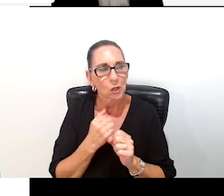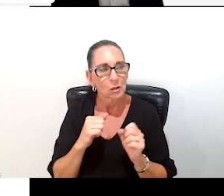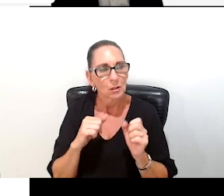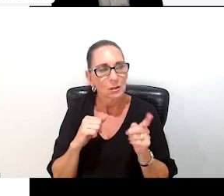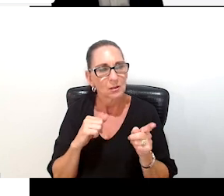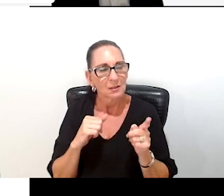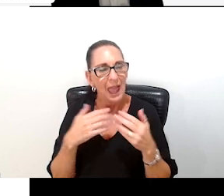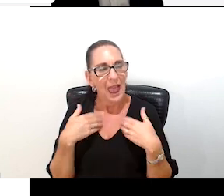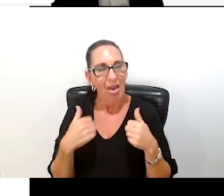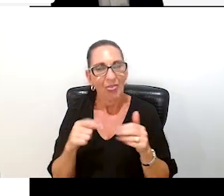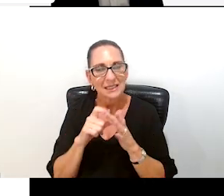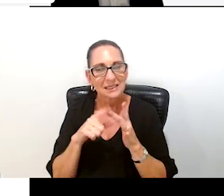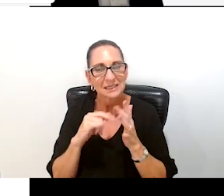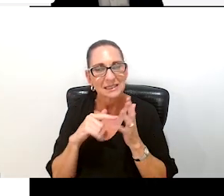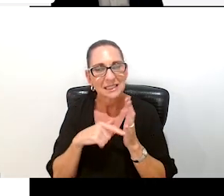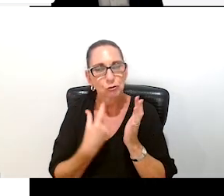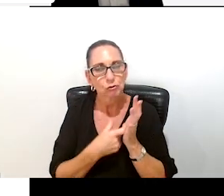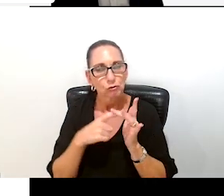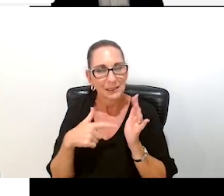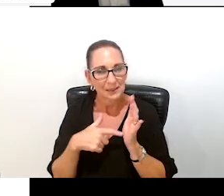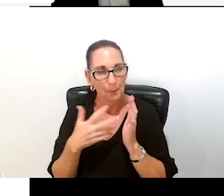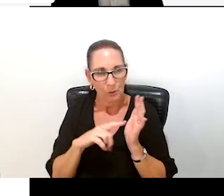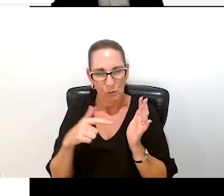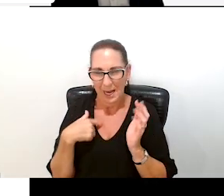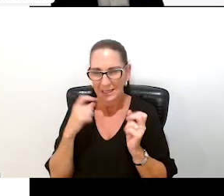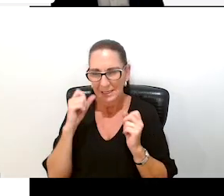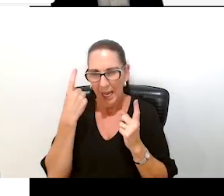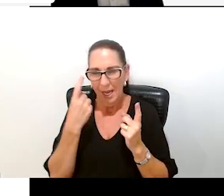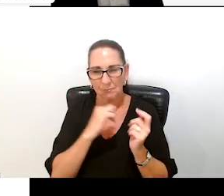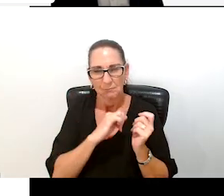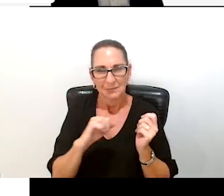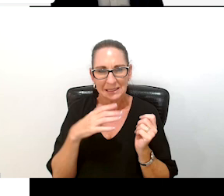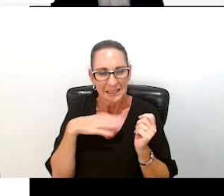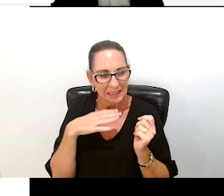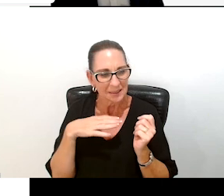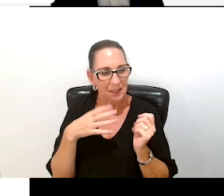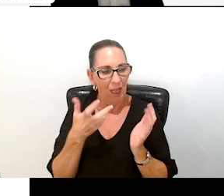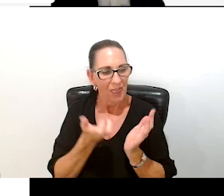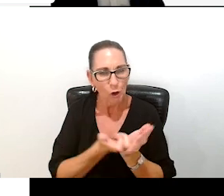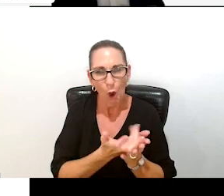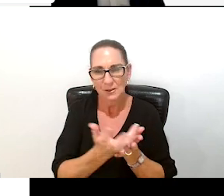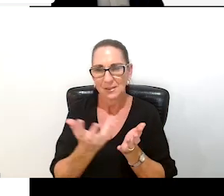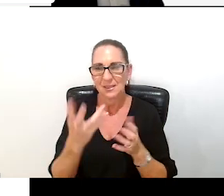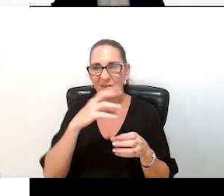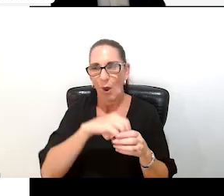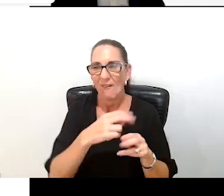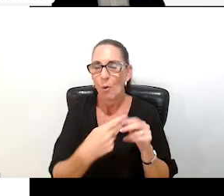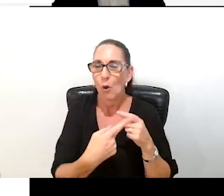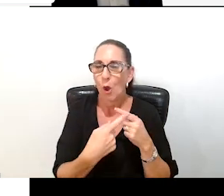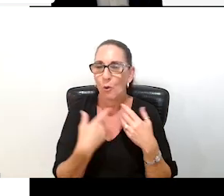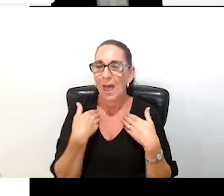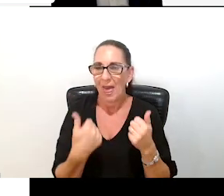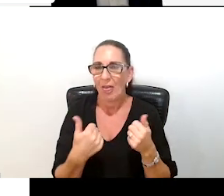districts understanding the health needs and use and costs associated in local health